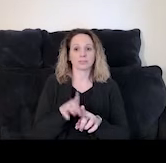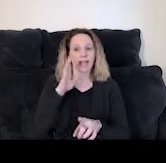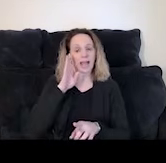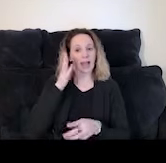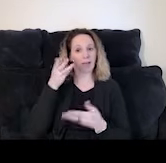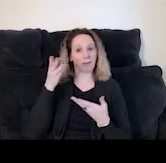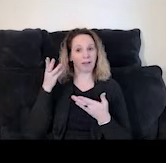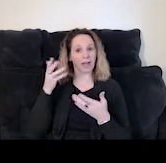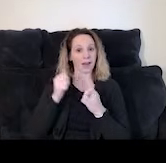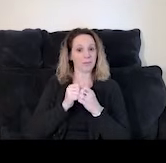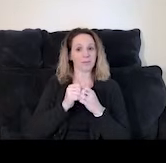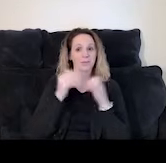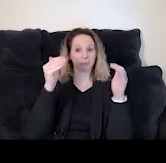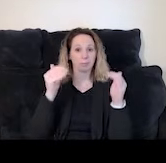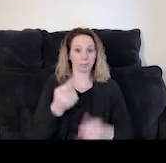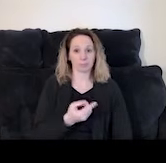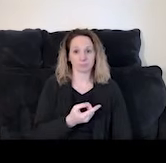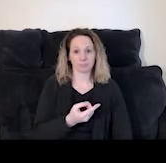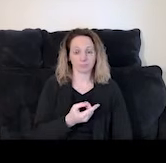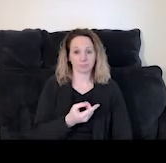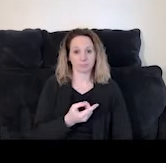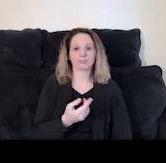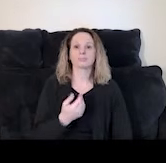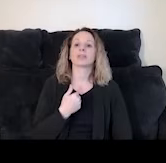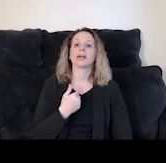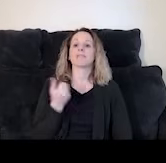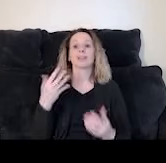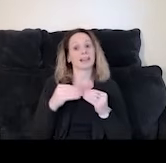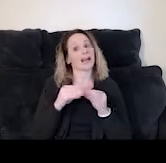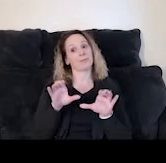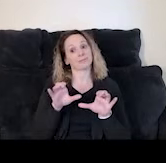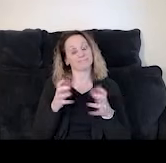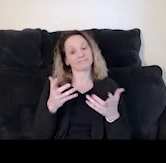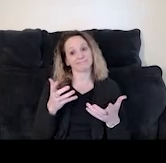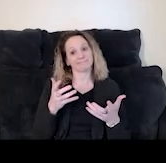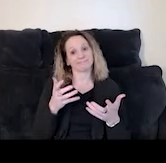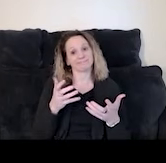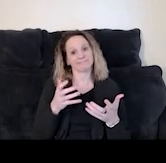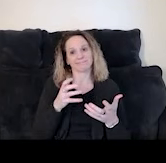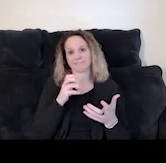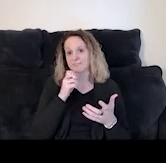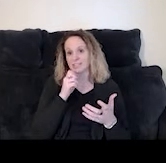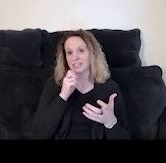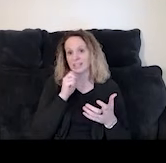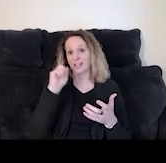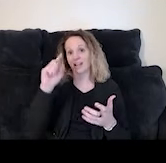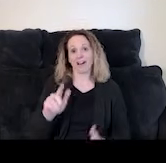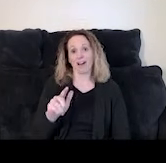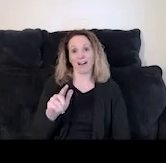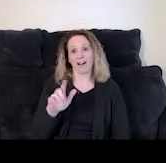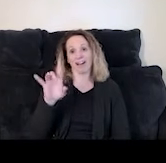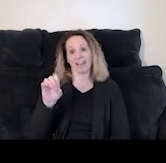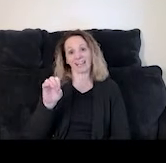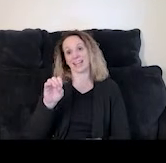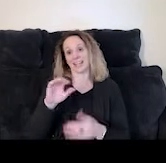sharing our next steps. We have a lot more to do. We are not in all 88 counties yet. We do